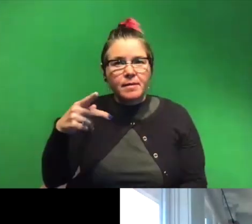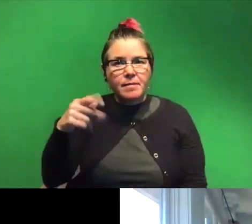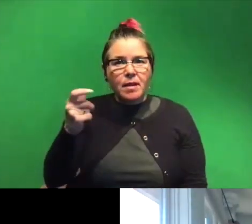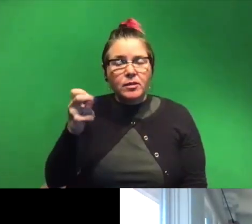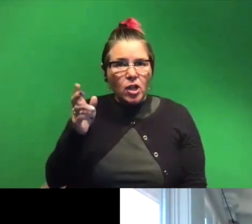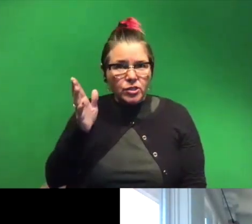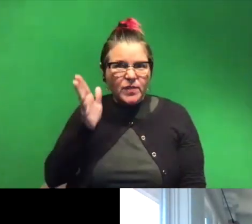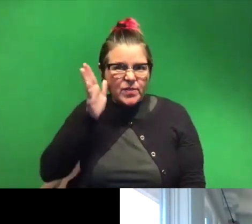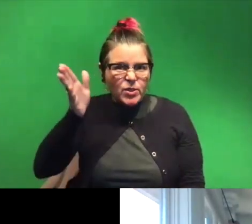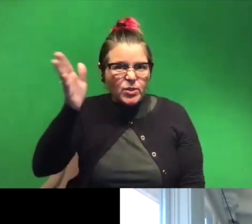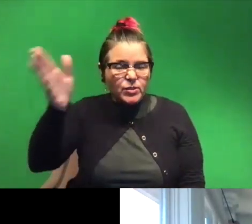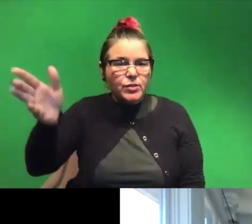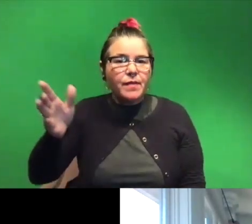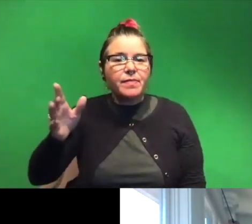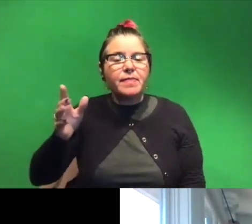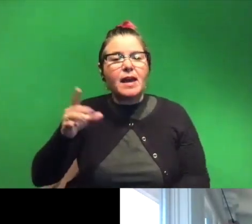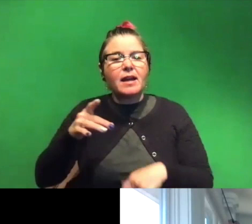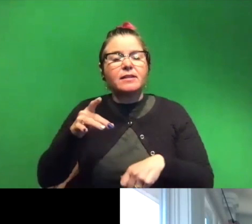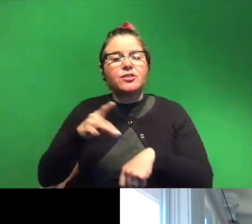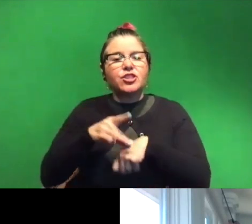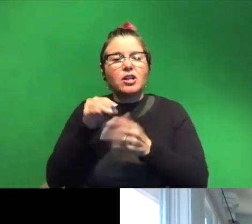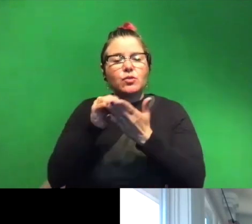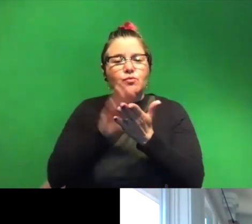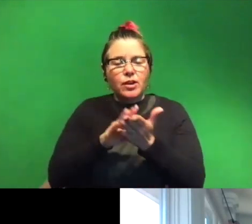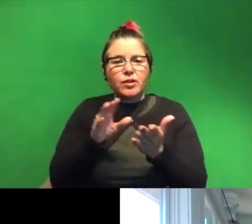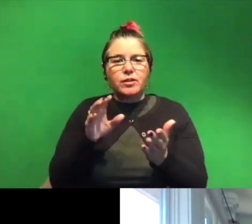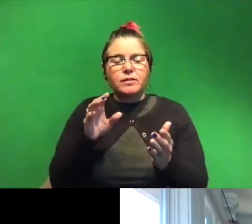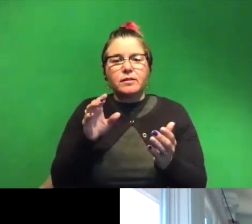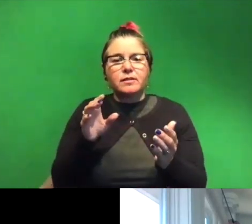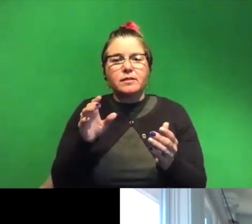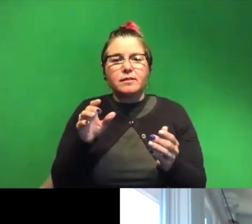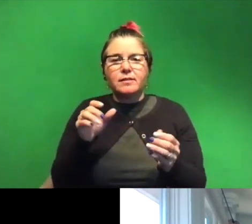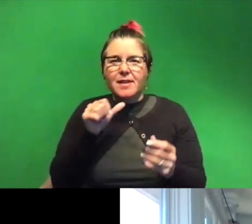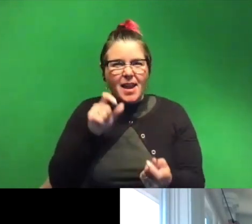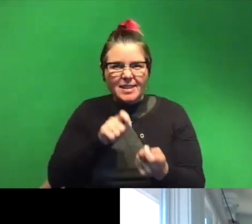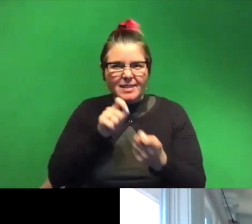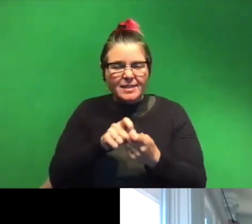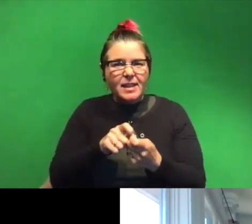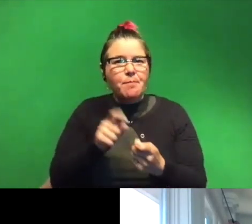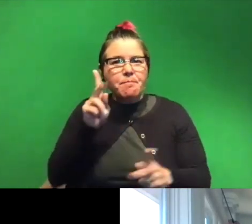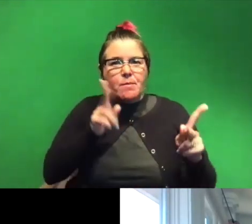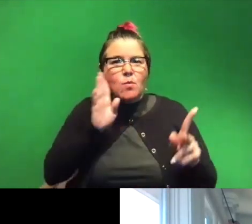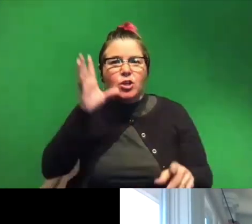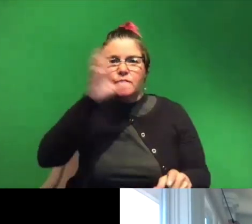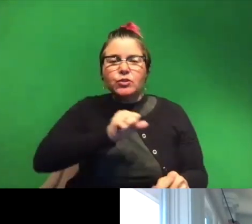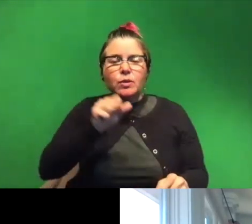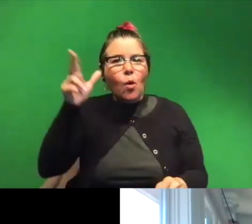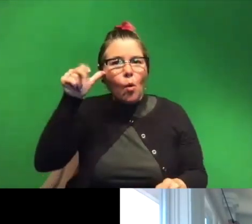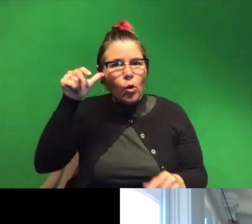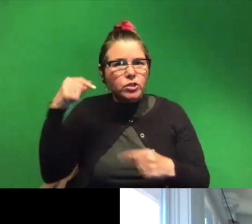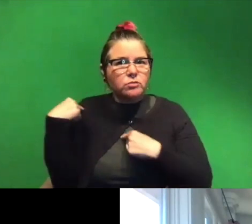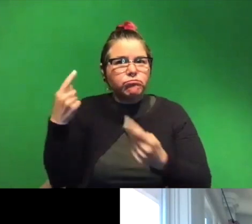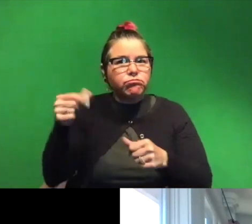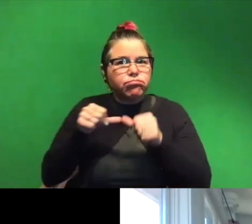future, the geologic record is so unexact that they would think that horses never disappeared from North